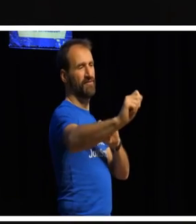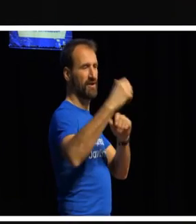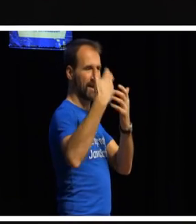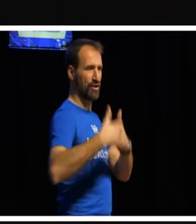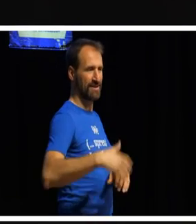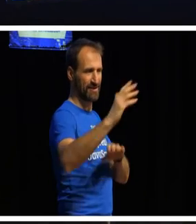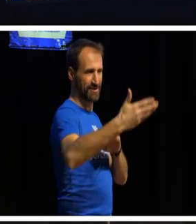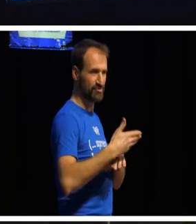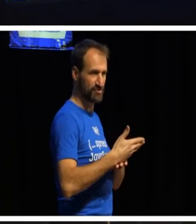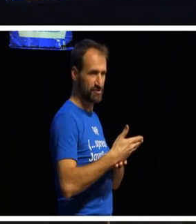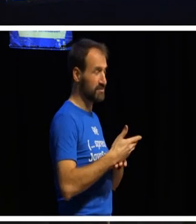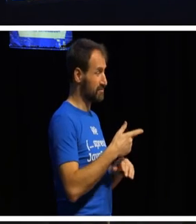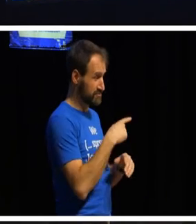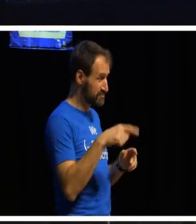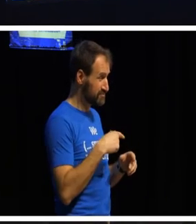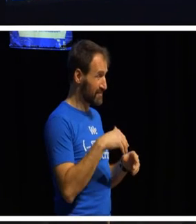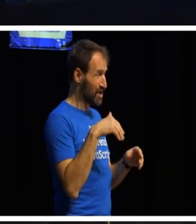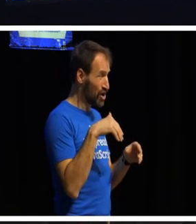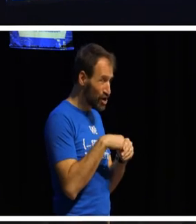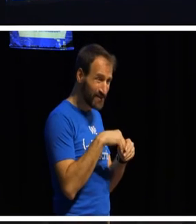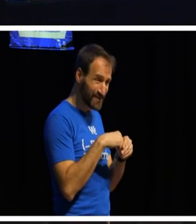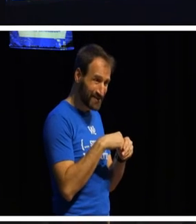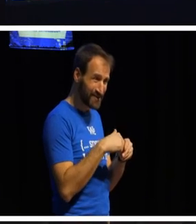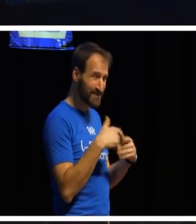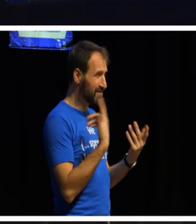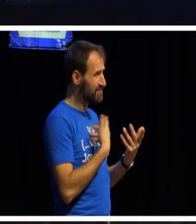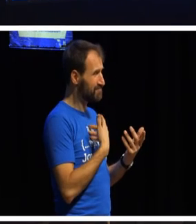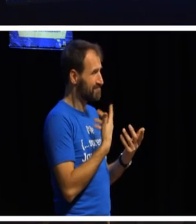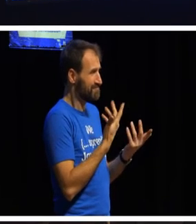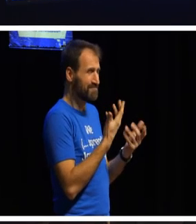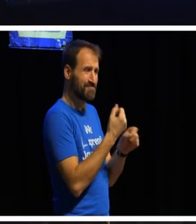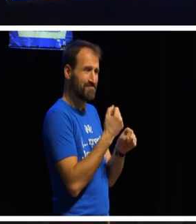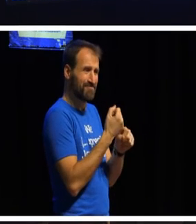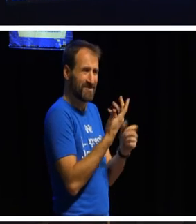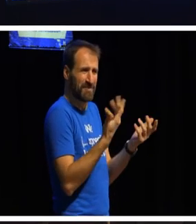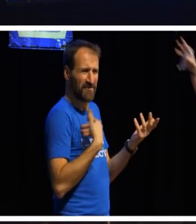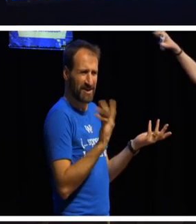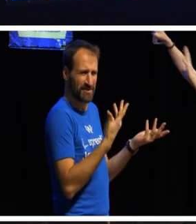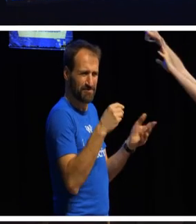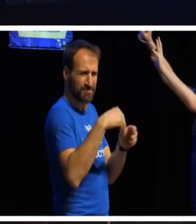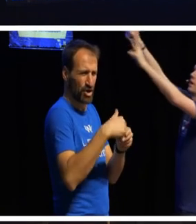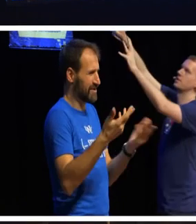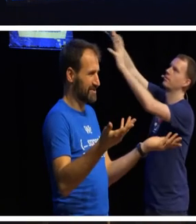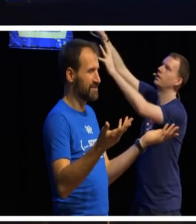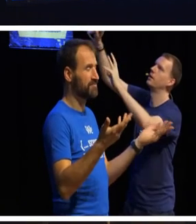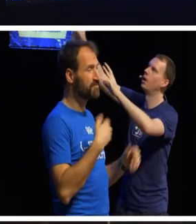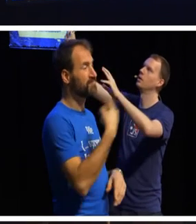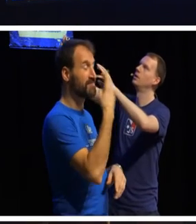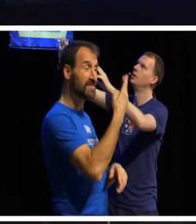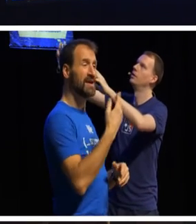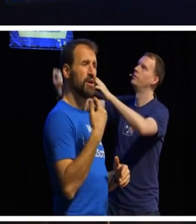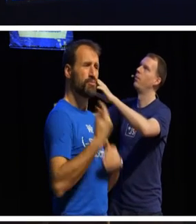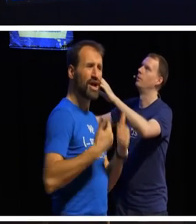and doing nothing with it while we're downloading it. We've traded this nice progressive rendering